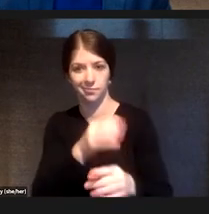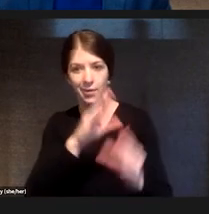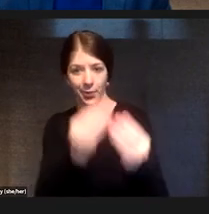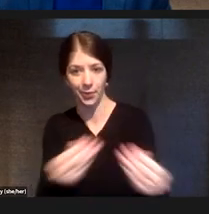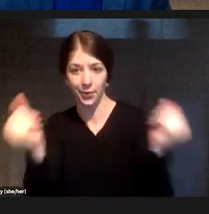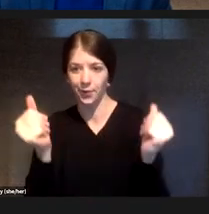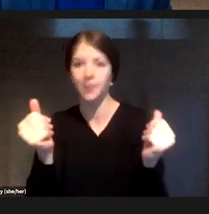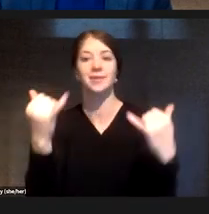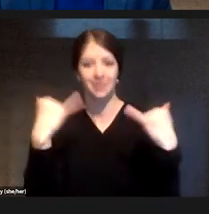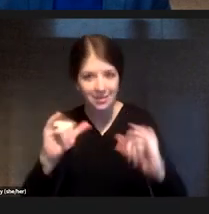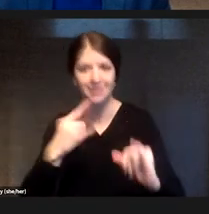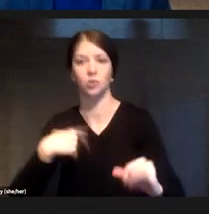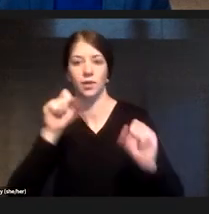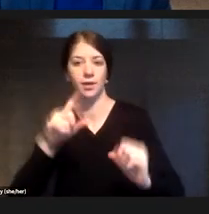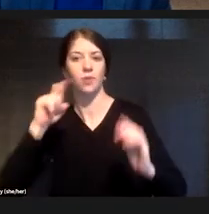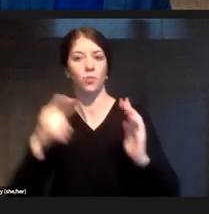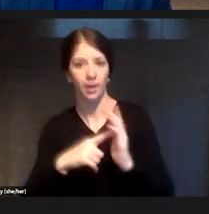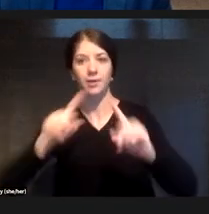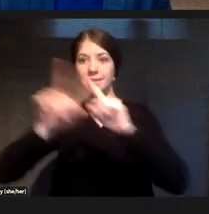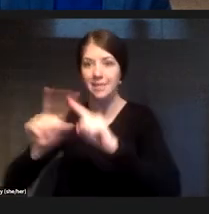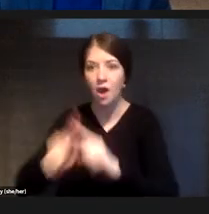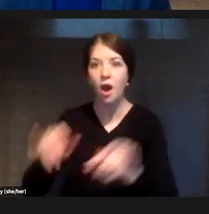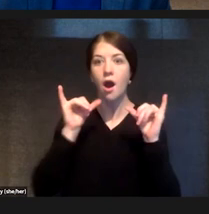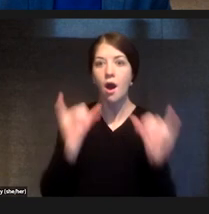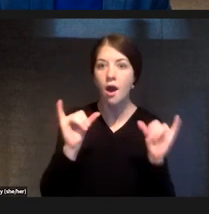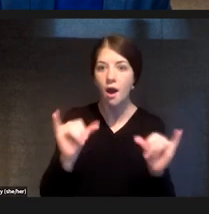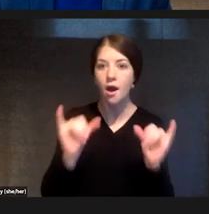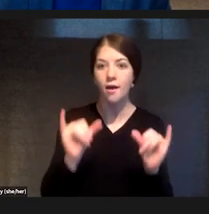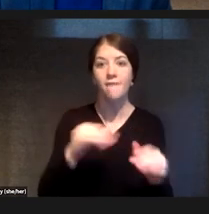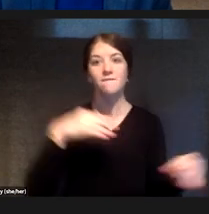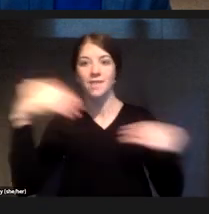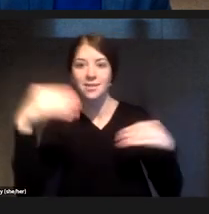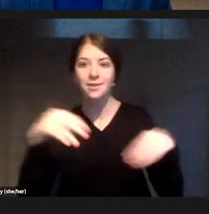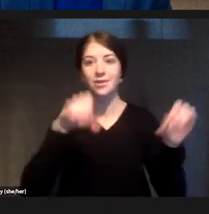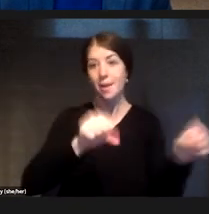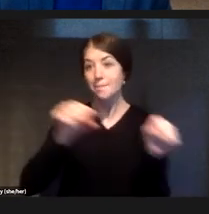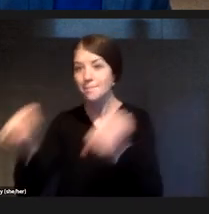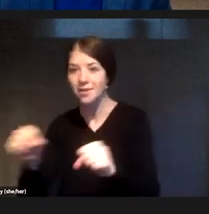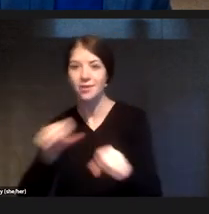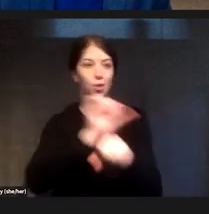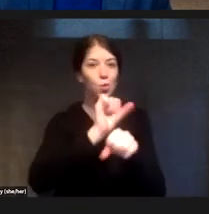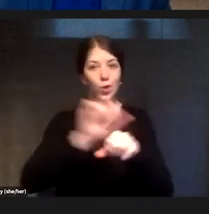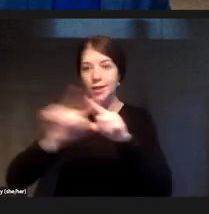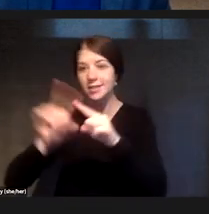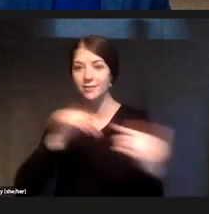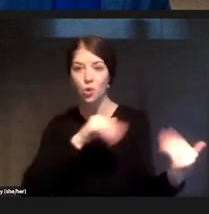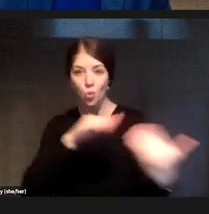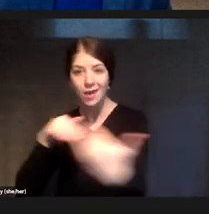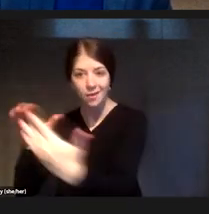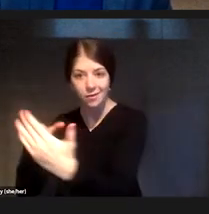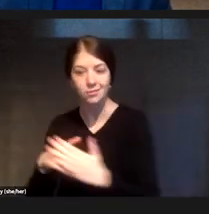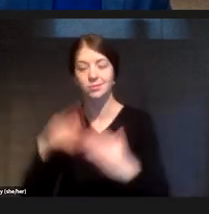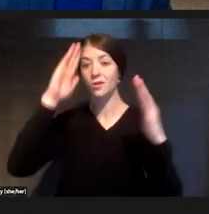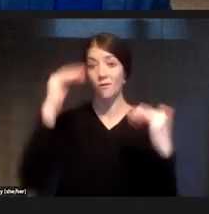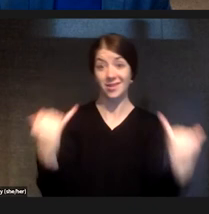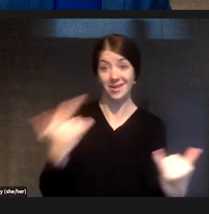differently. We do see that there's flexibility in our ability to then work in a variety of ways. And hopefully we now see that some of